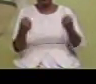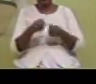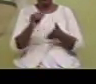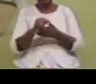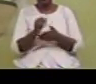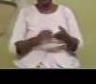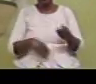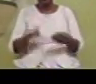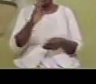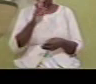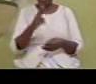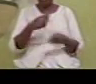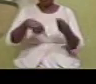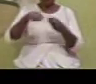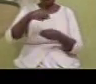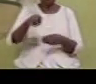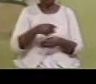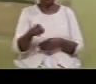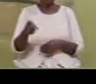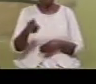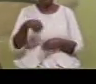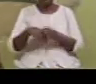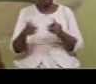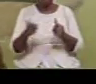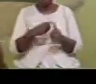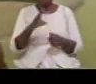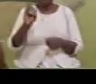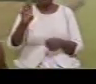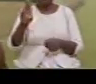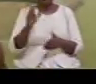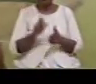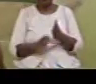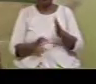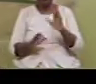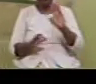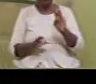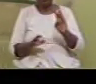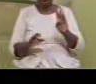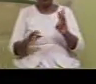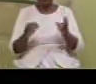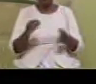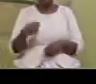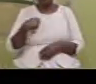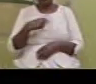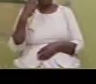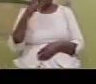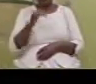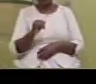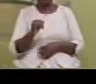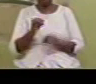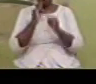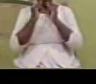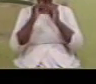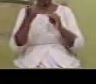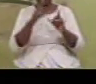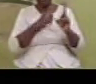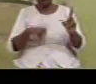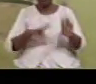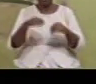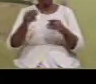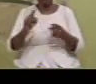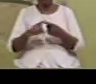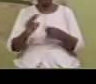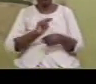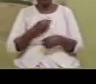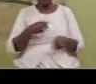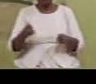them. And then in 1 Corinthians chapter 6, in verse 20, we see what the instruction of the law given to us as